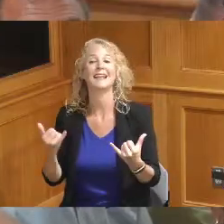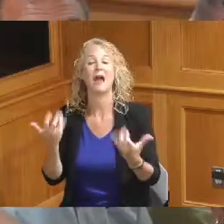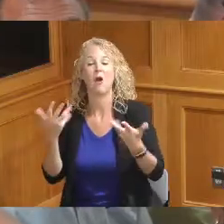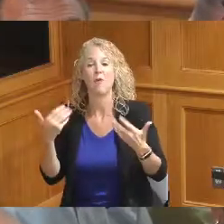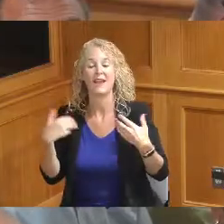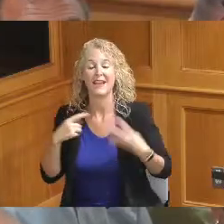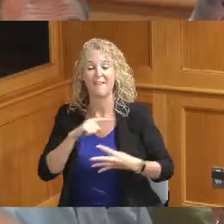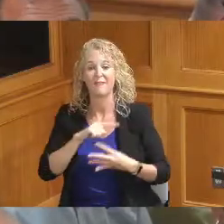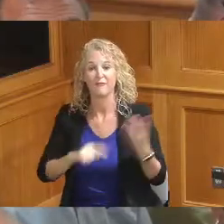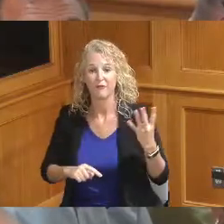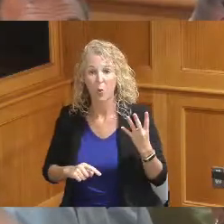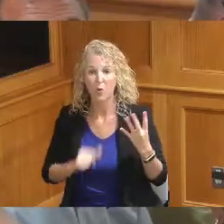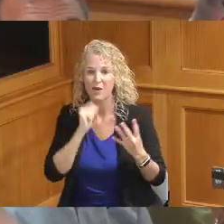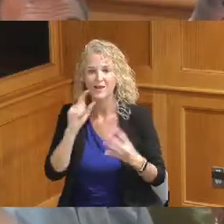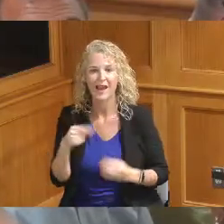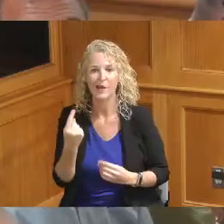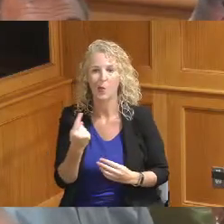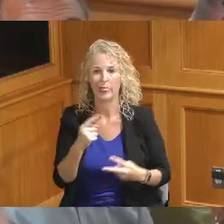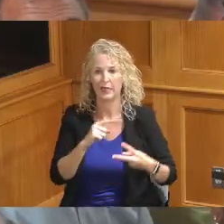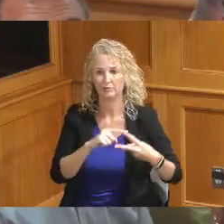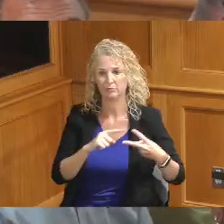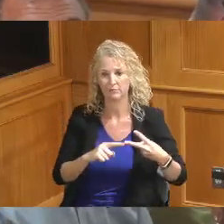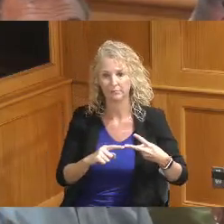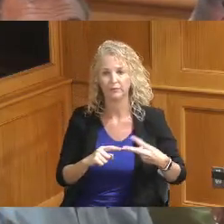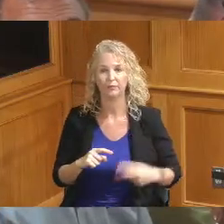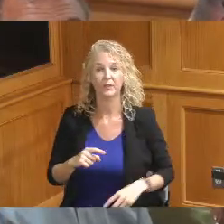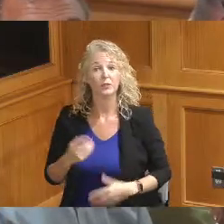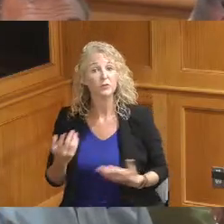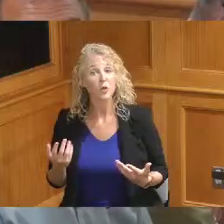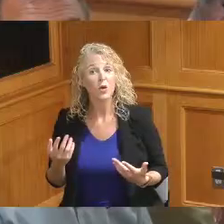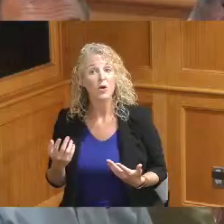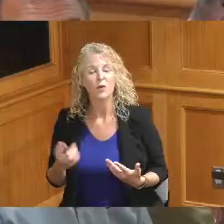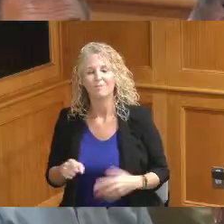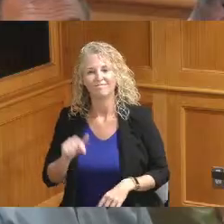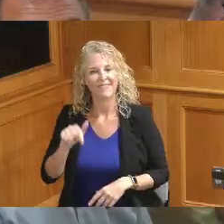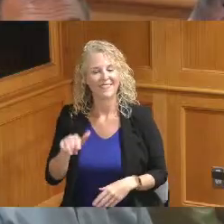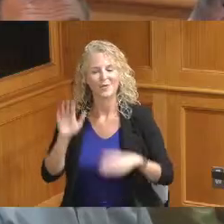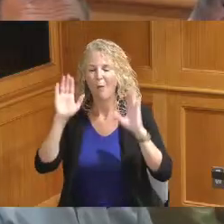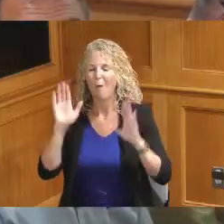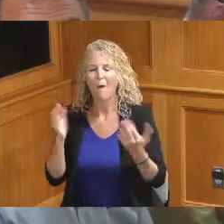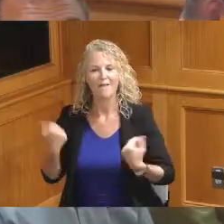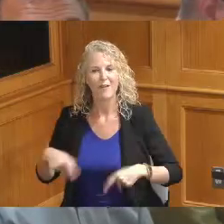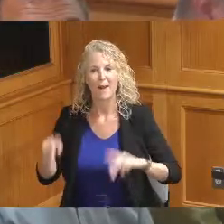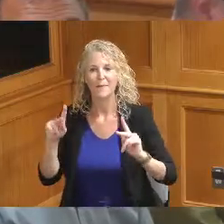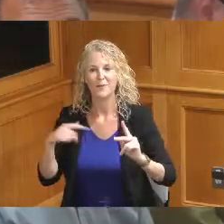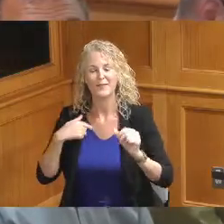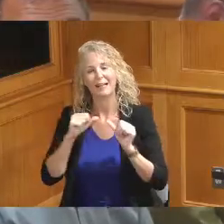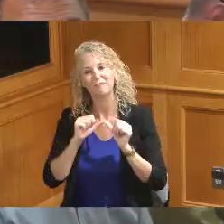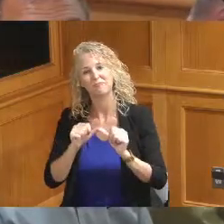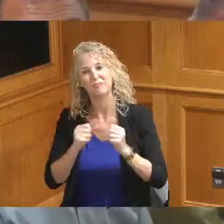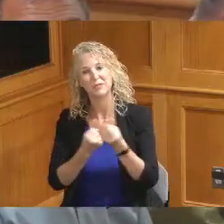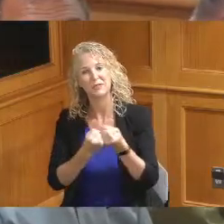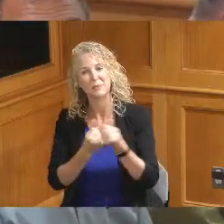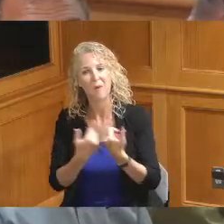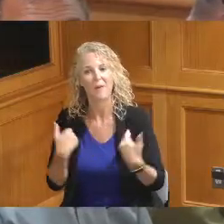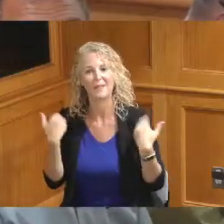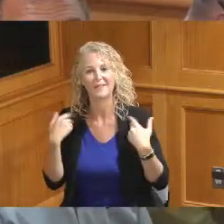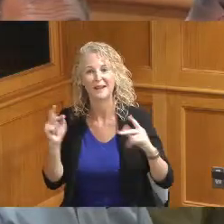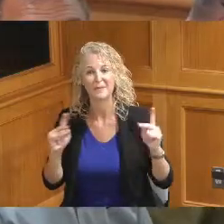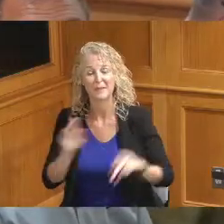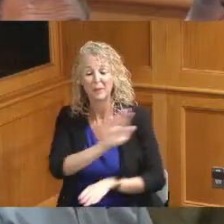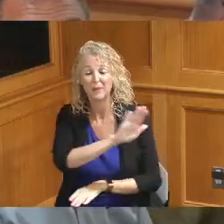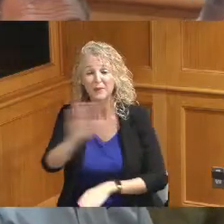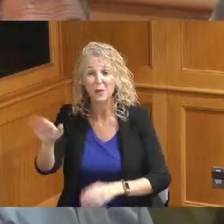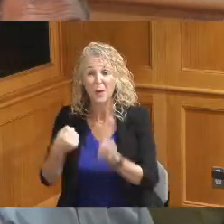choices as opposed to one or the other. So for me, it was more or less an opportunity to continue to pour into young people. I appreciate you